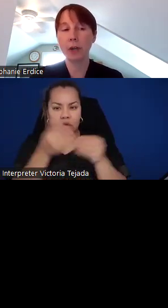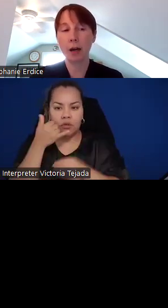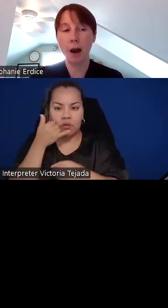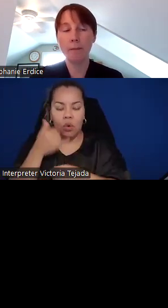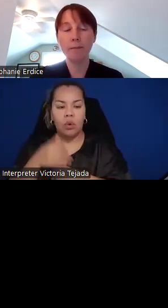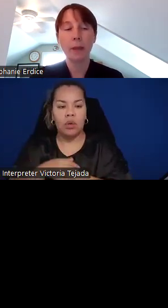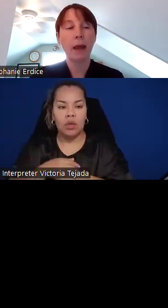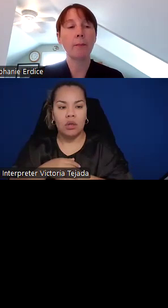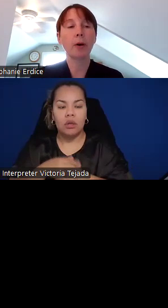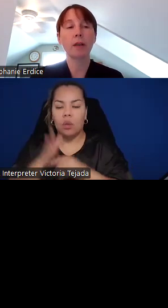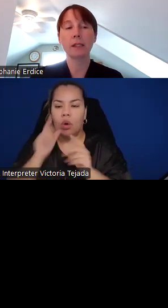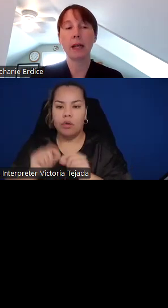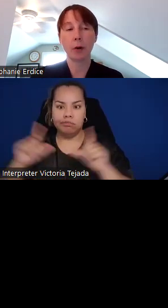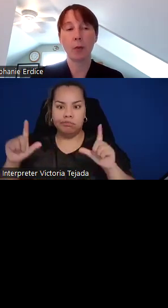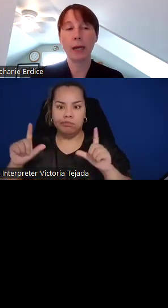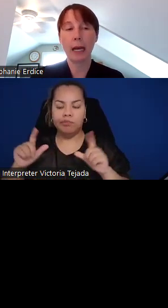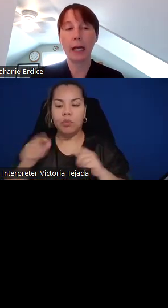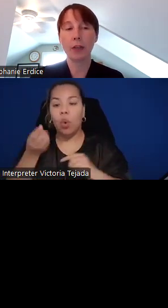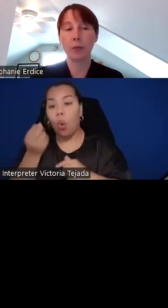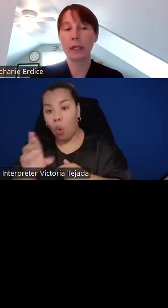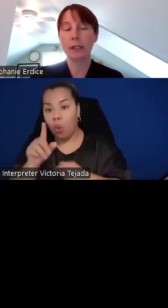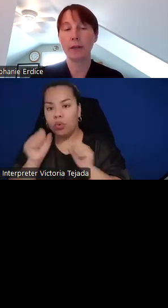to slido.com and put in this number